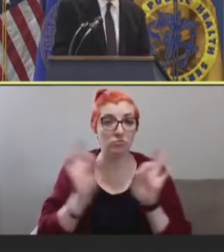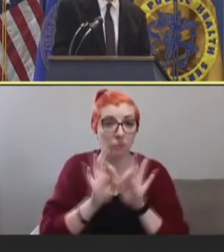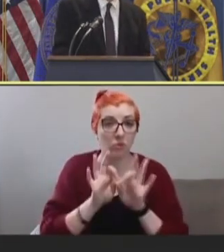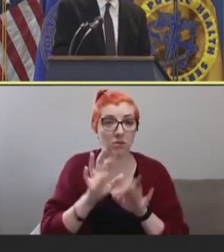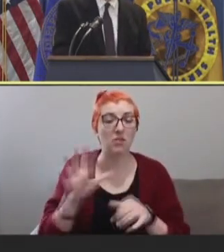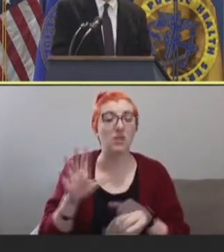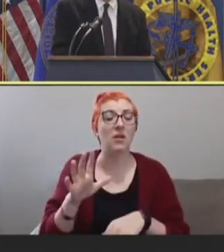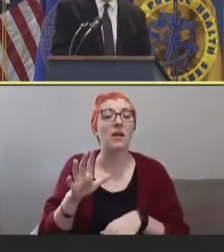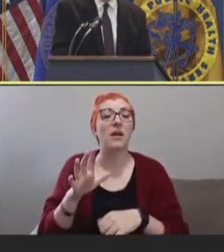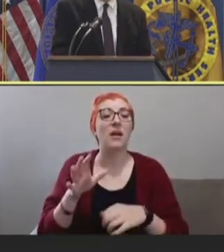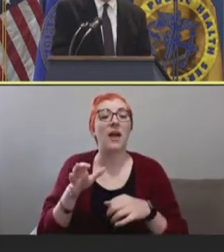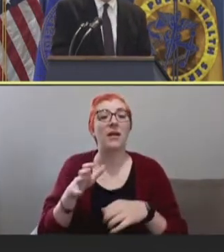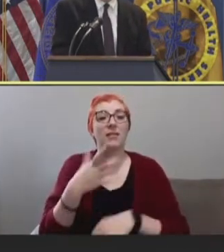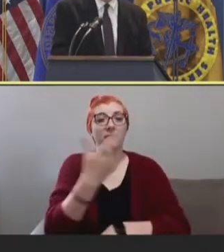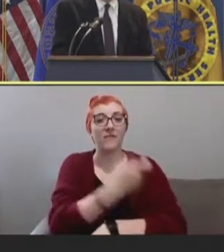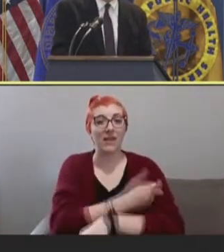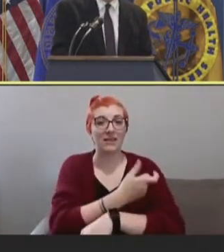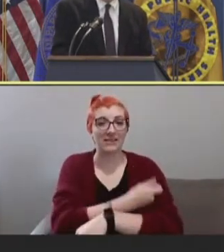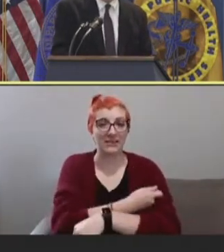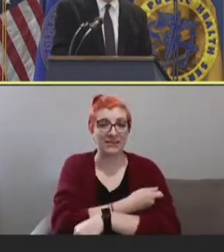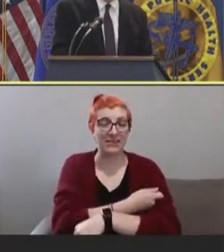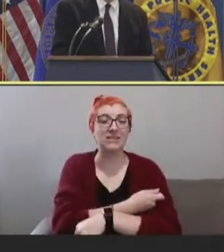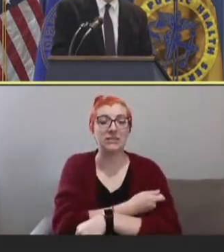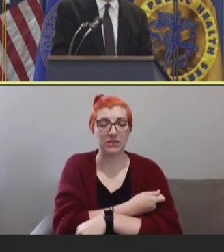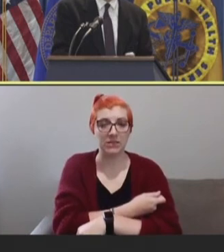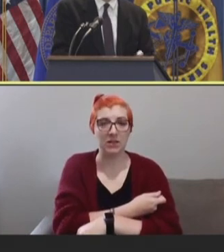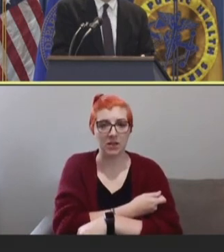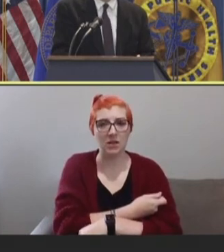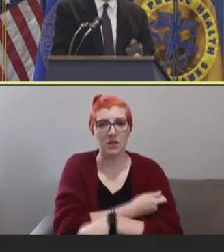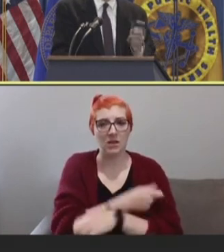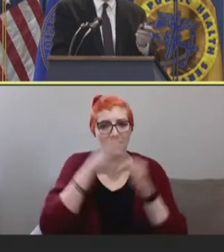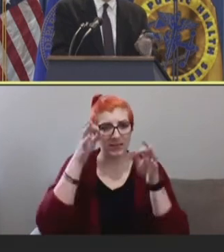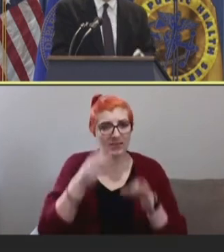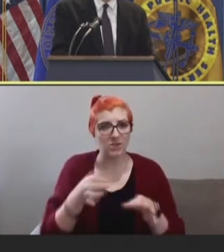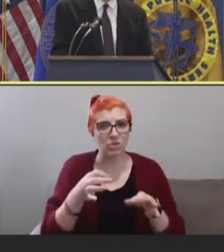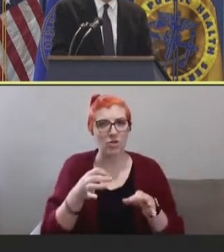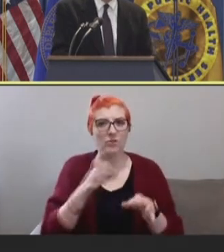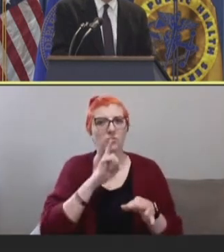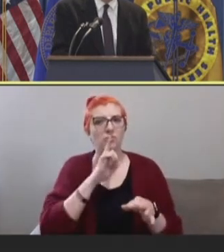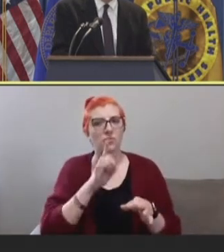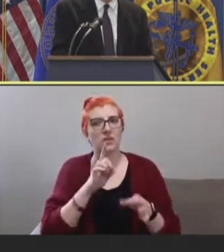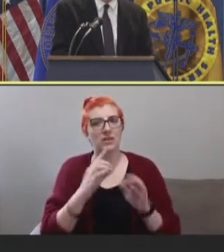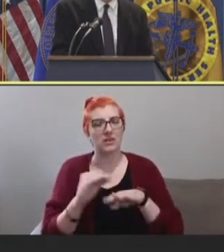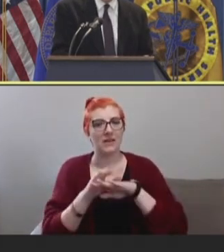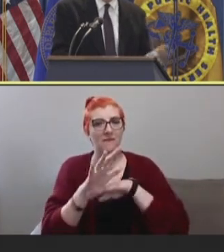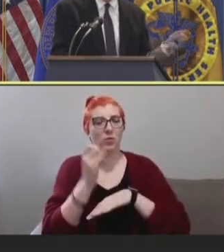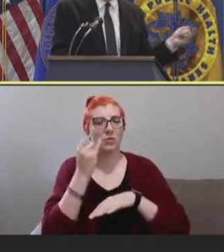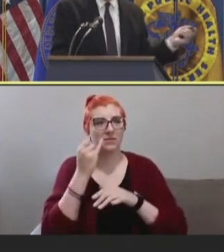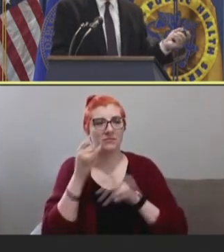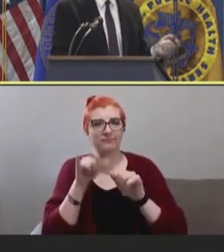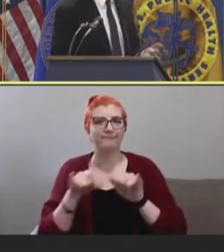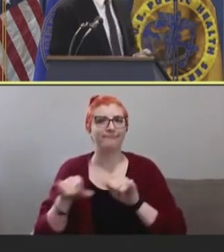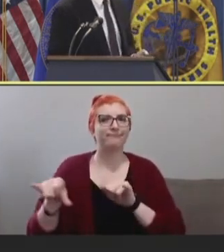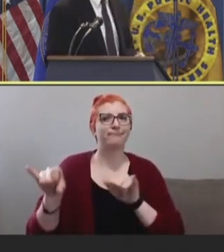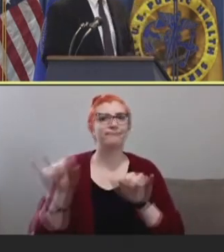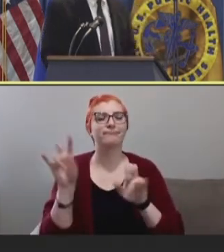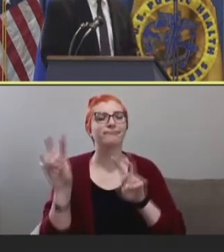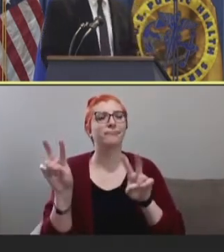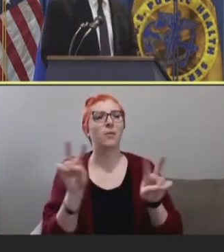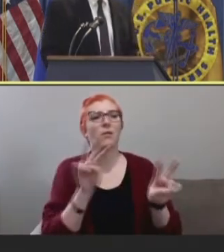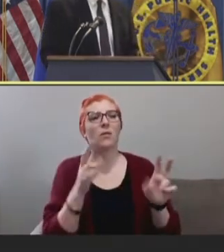strongly influenced by what people think others around them are doing or expecting them to do.